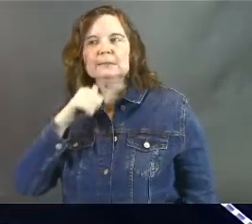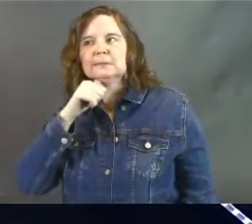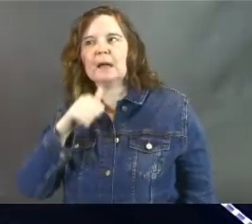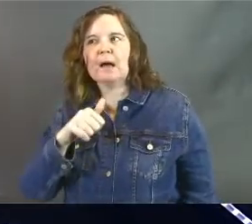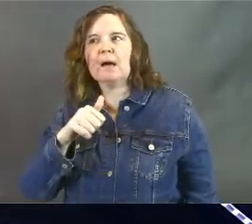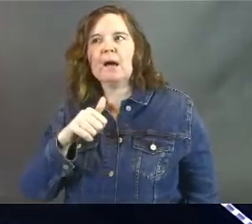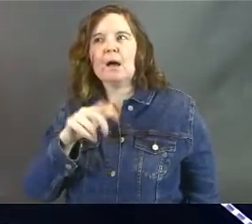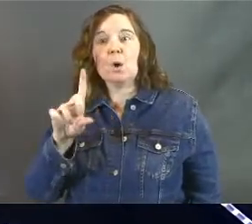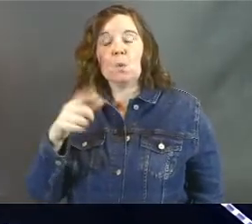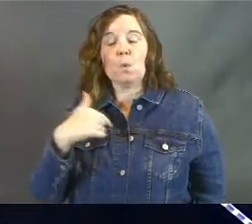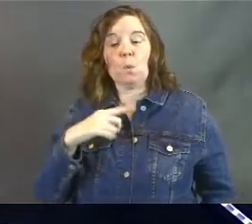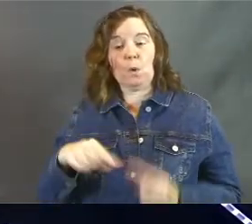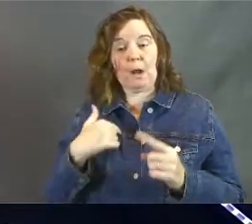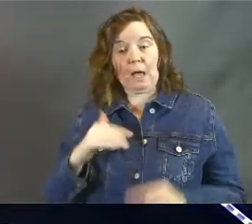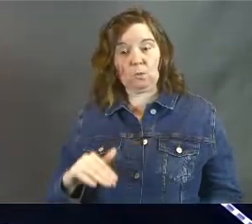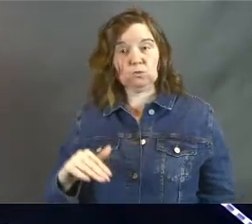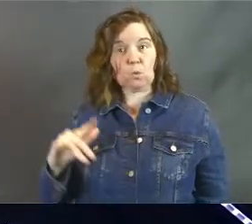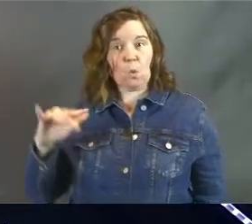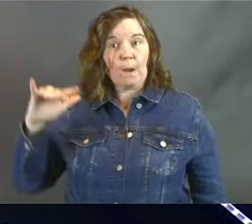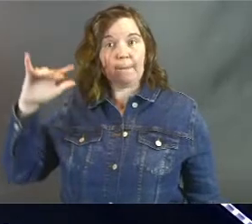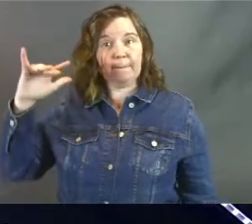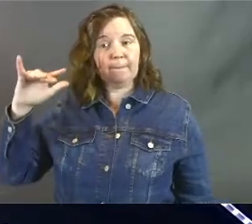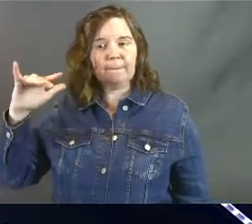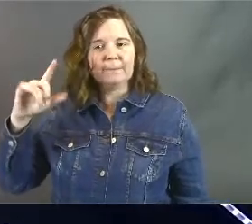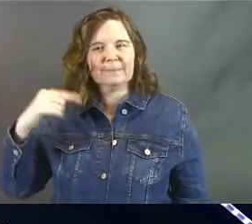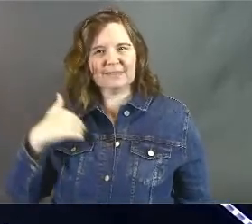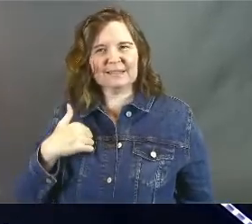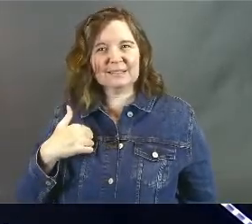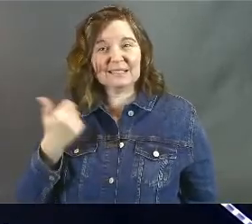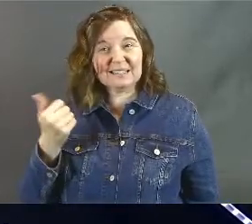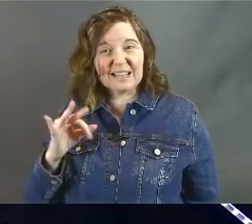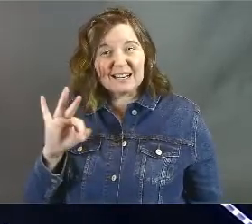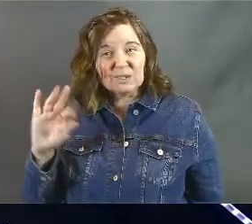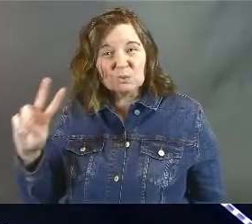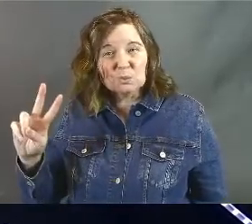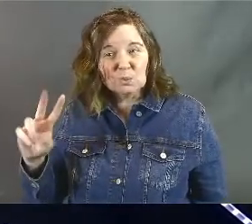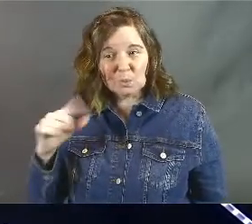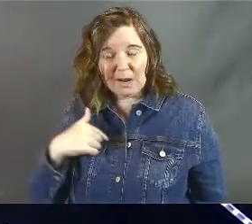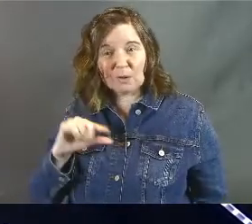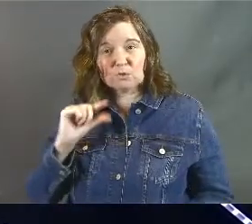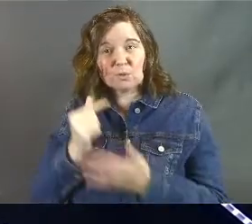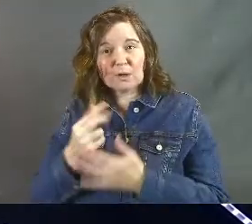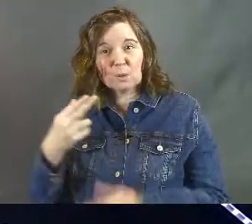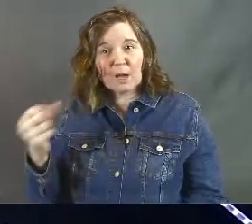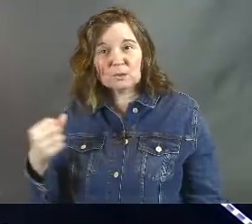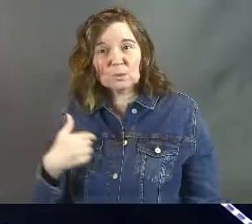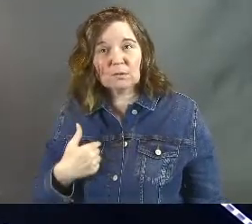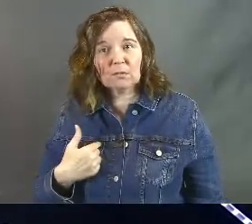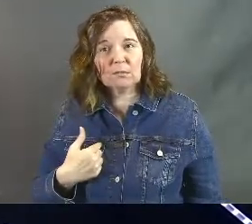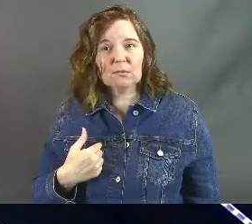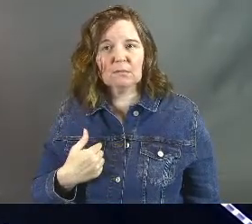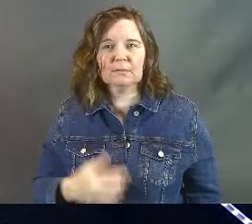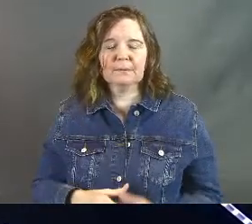not when I was growing up, because this happened in 1992. This is when I was graduating high school.